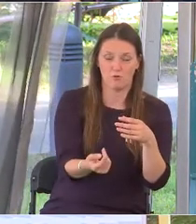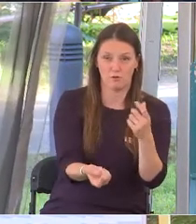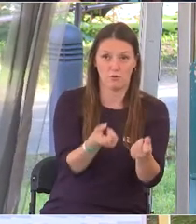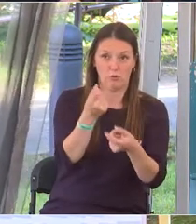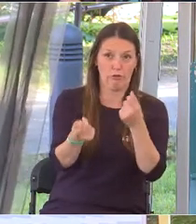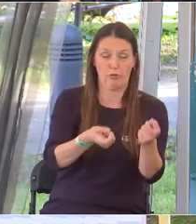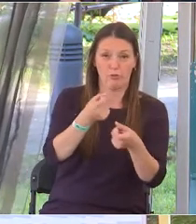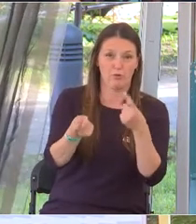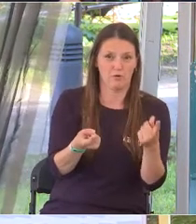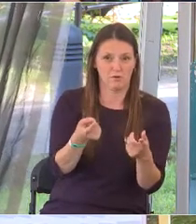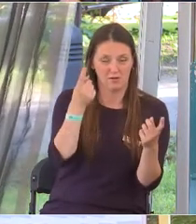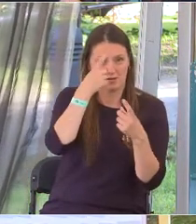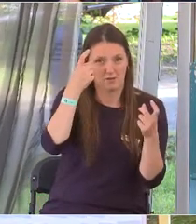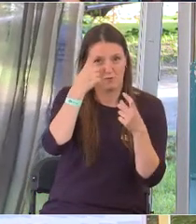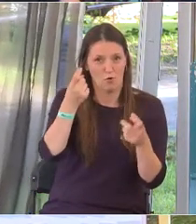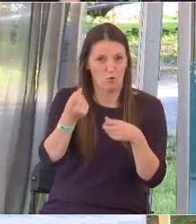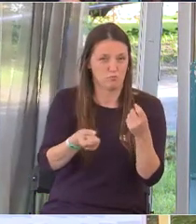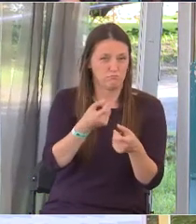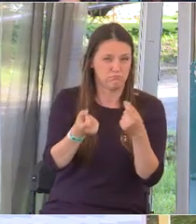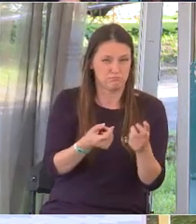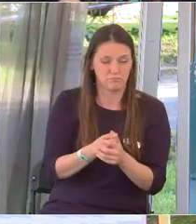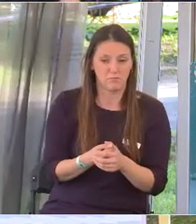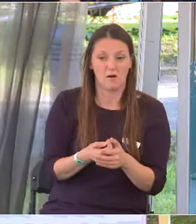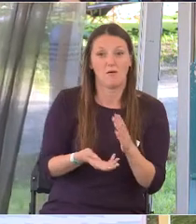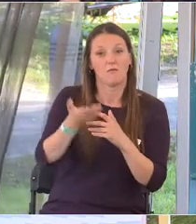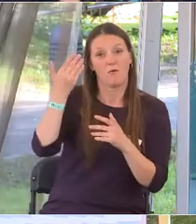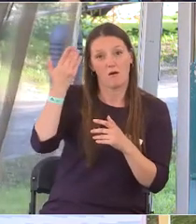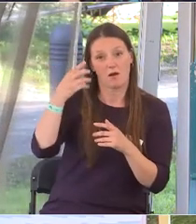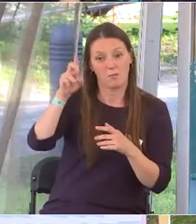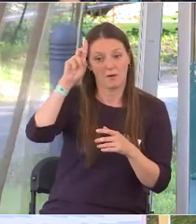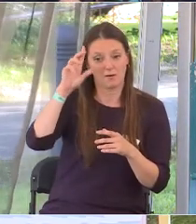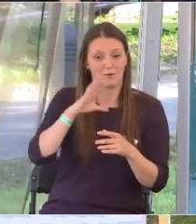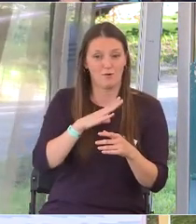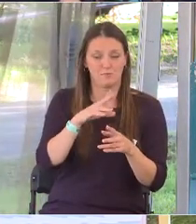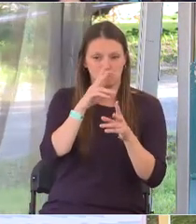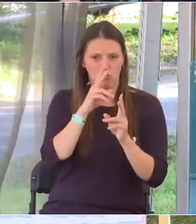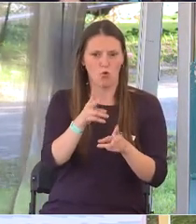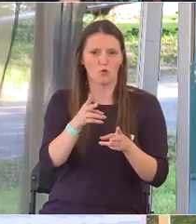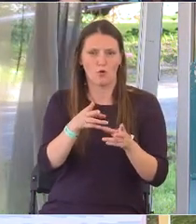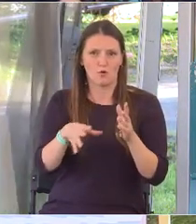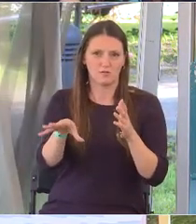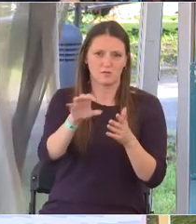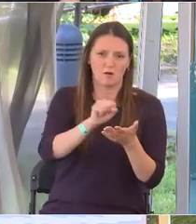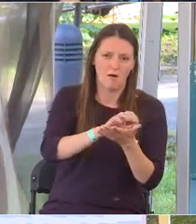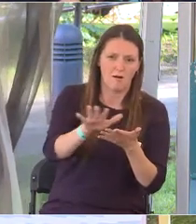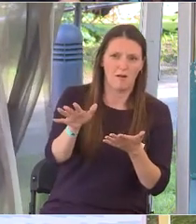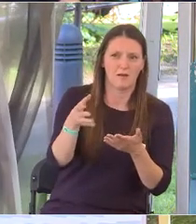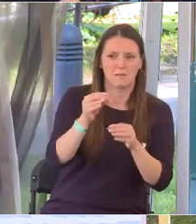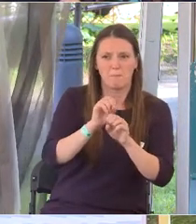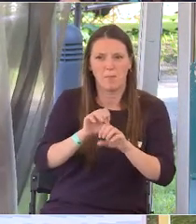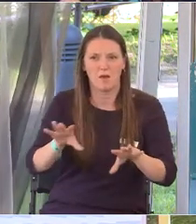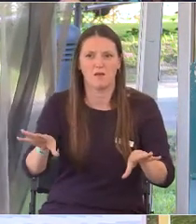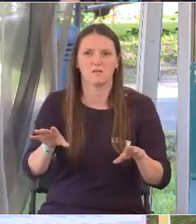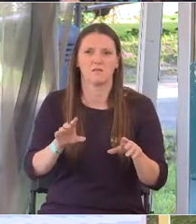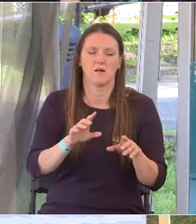world. And the state that used to be the centerpiece of the monopoly of power and control, you control what